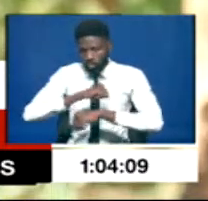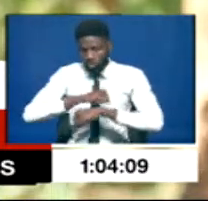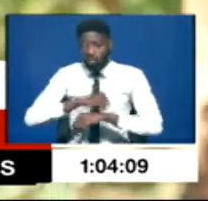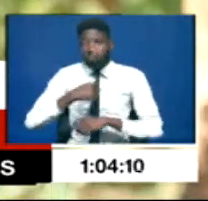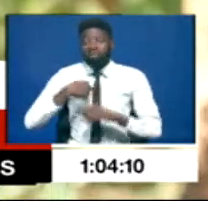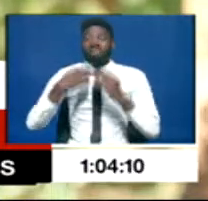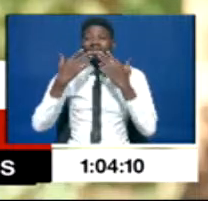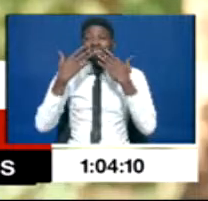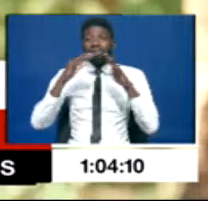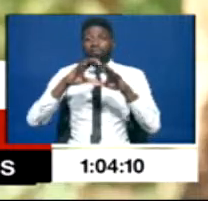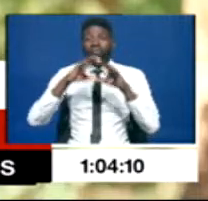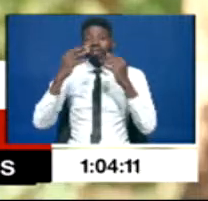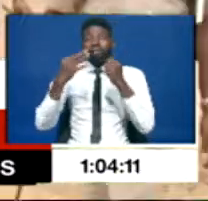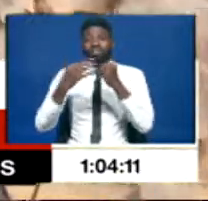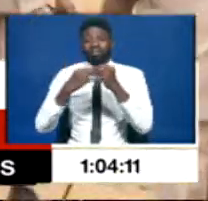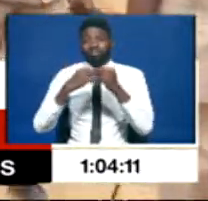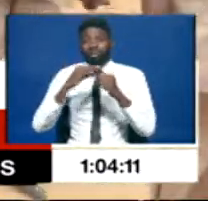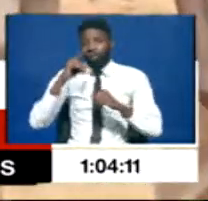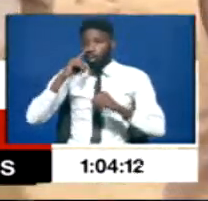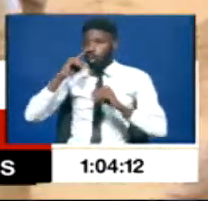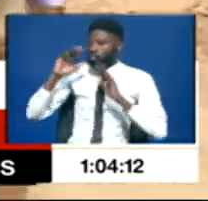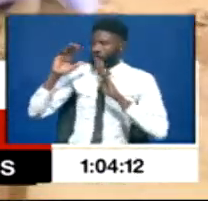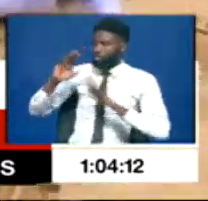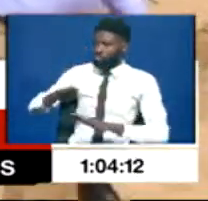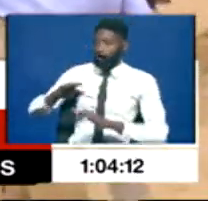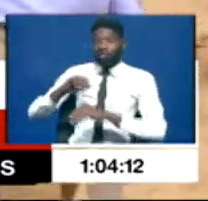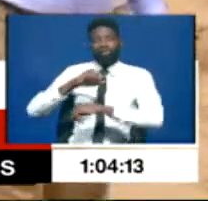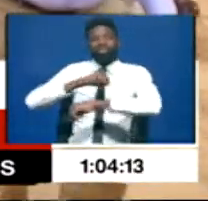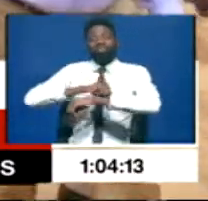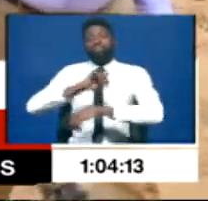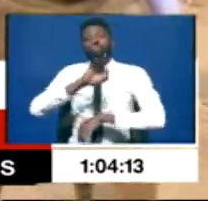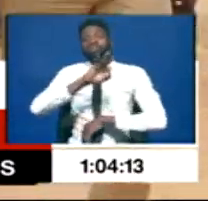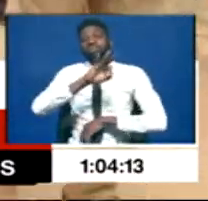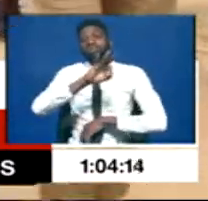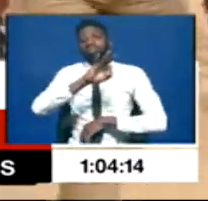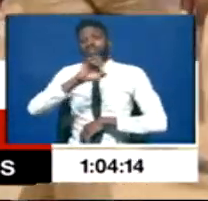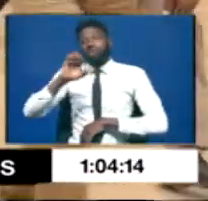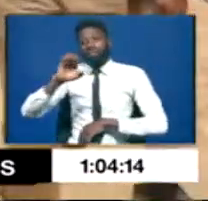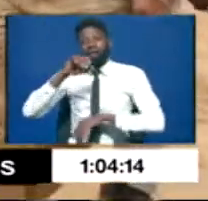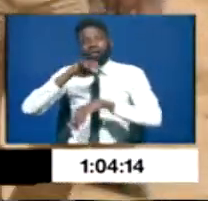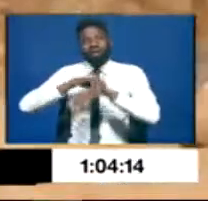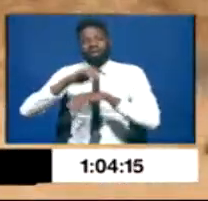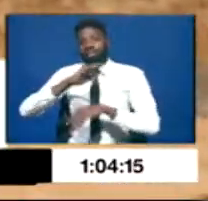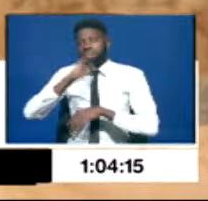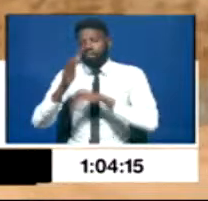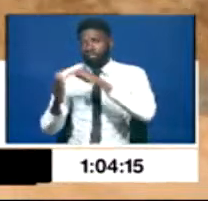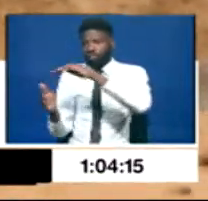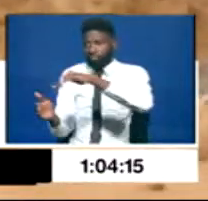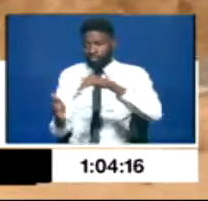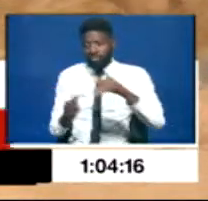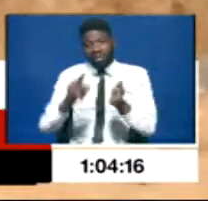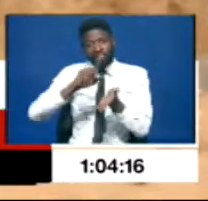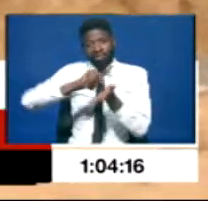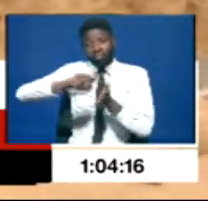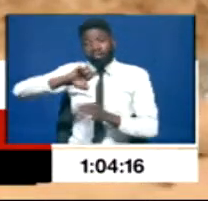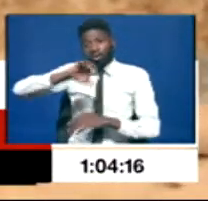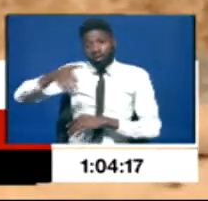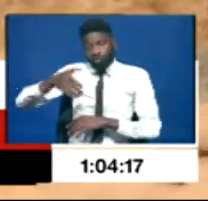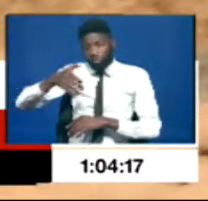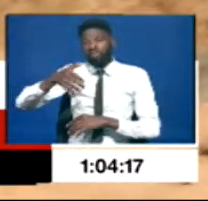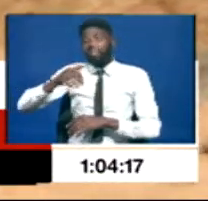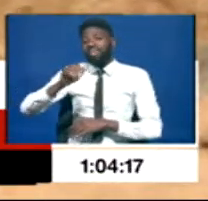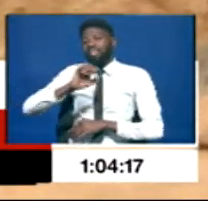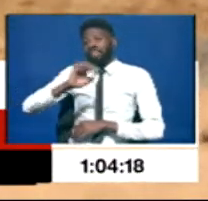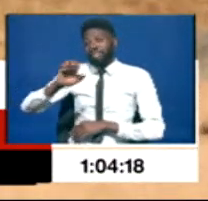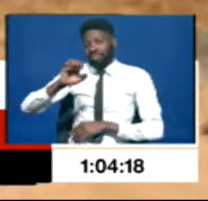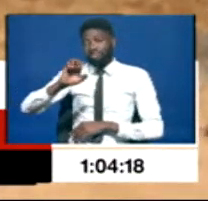arujawai pata school fees ya kwenda shule. Meanwhile, in Kitui County, Eastern Regional Commissioner Evan Sachuki has